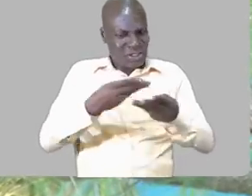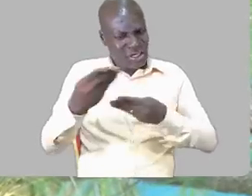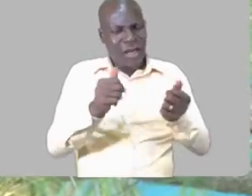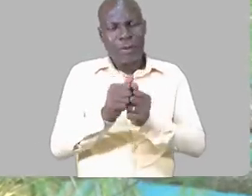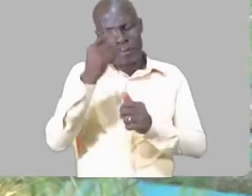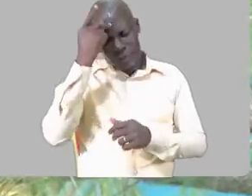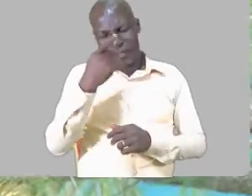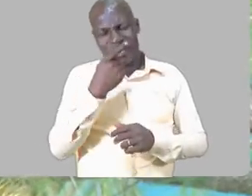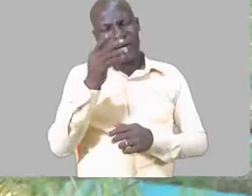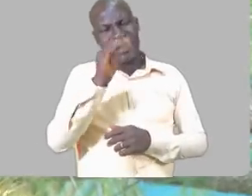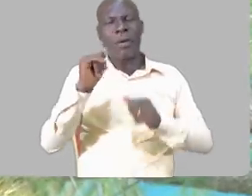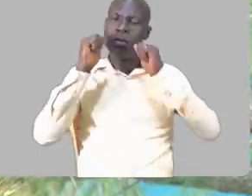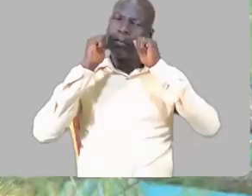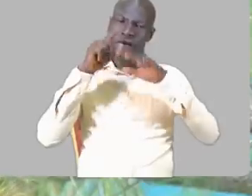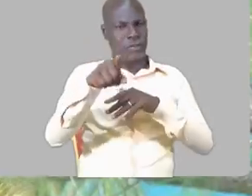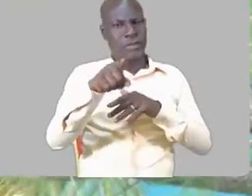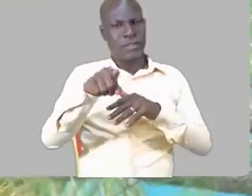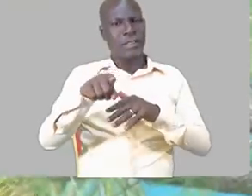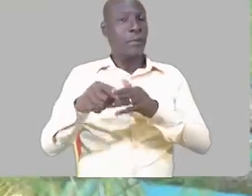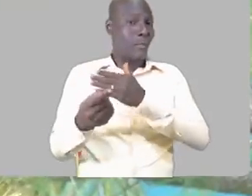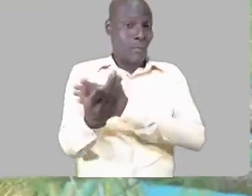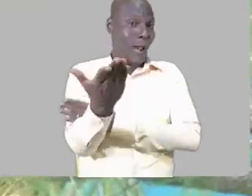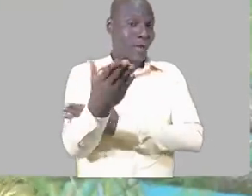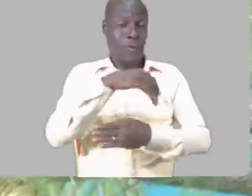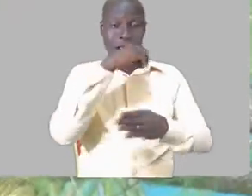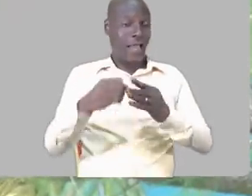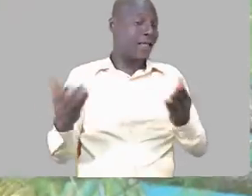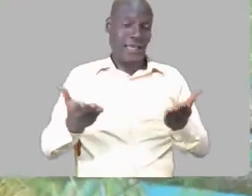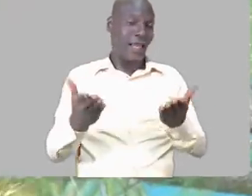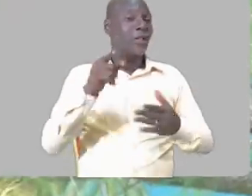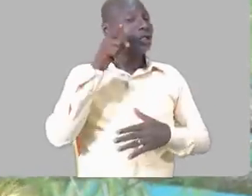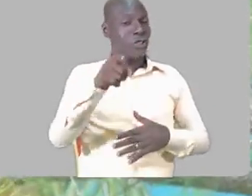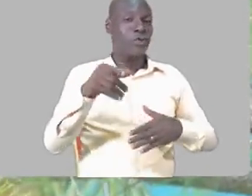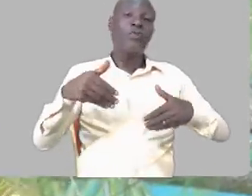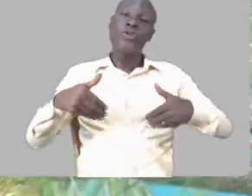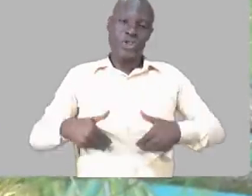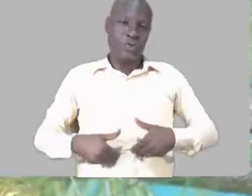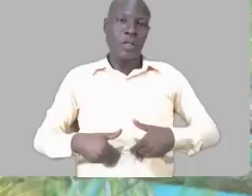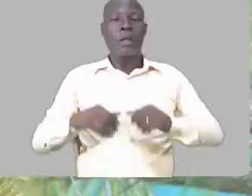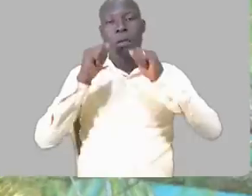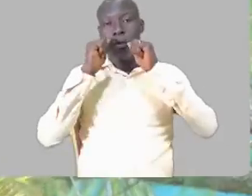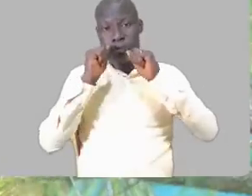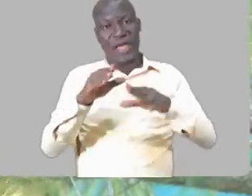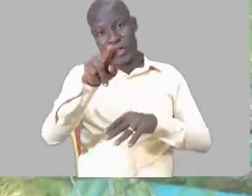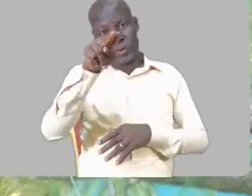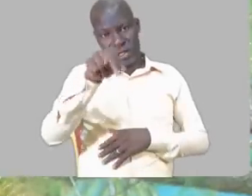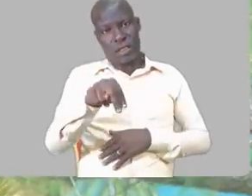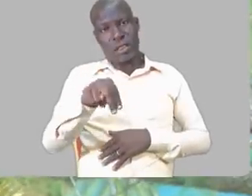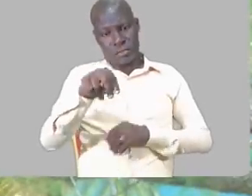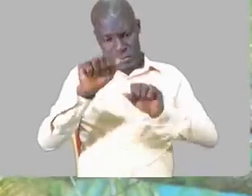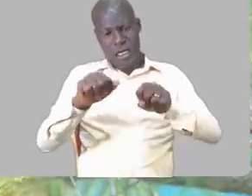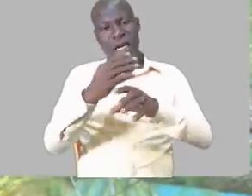papa inchrow. And a pair, and I be was you. Abrantia, and answer Ababawa, inchrab your wa, on Sabbath to me,